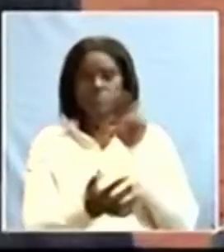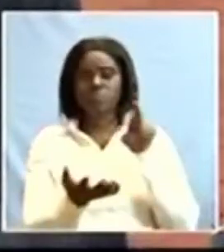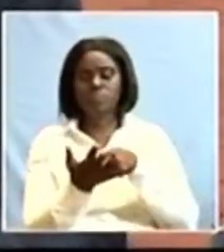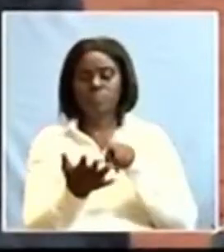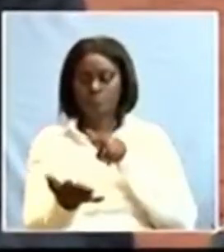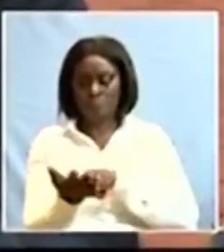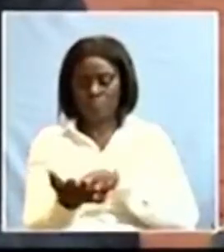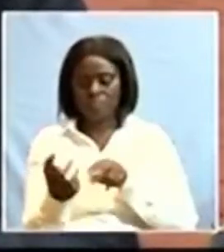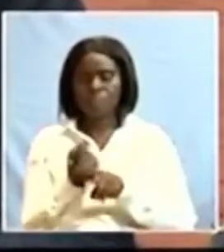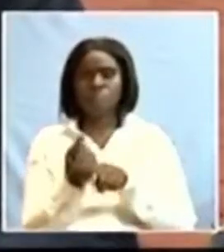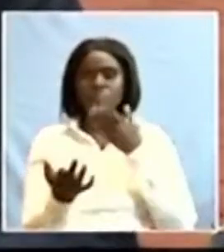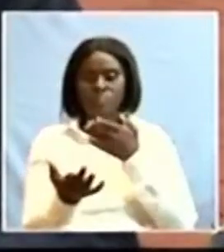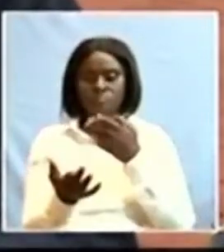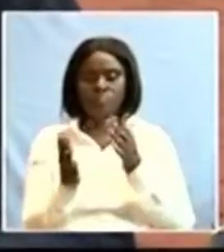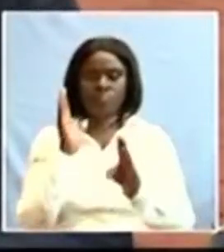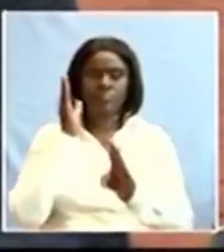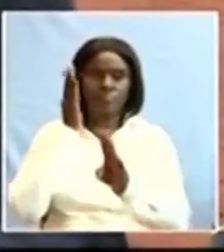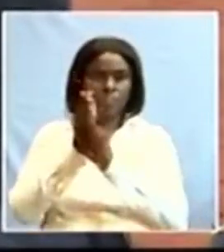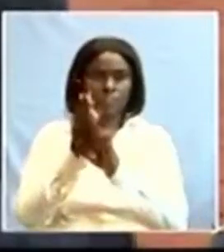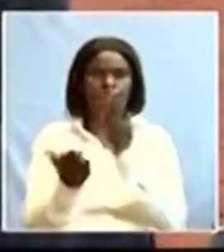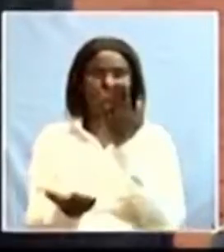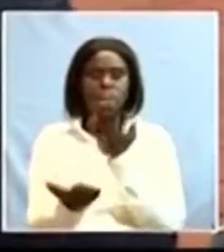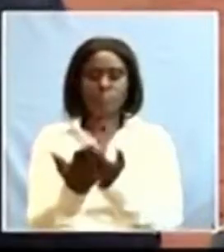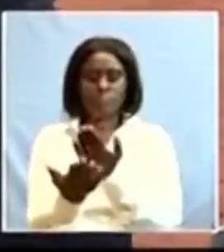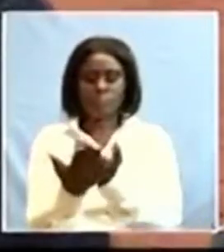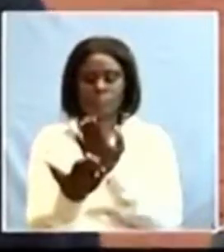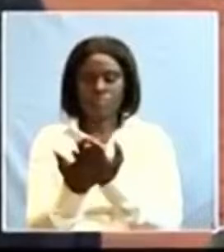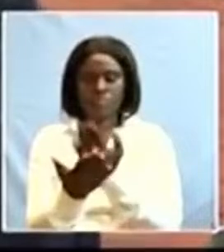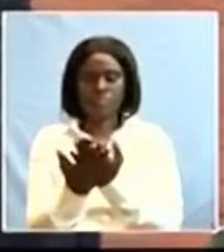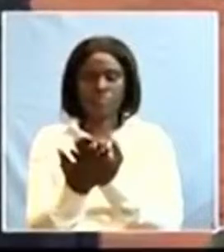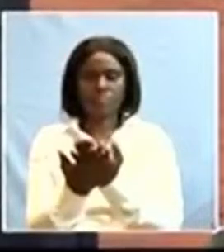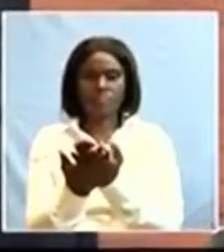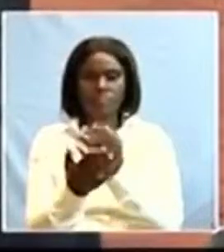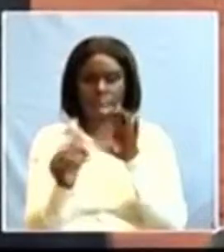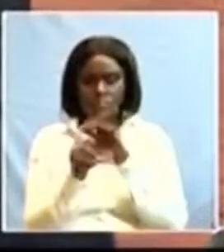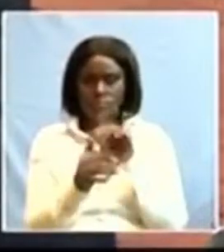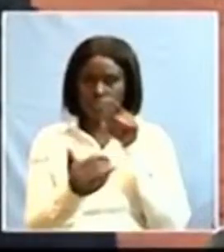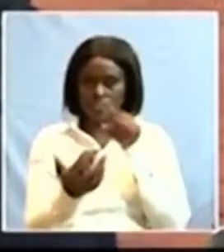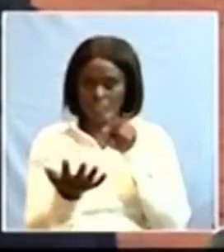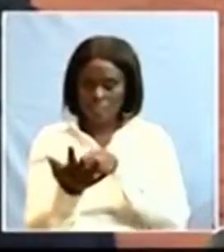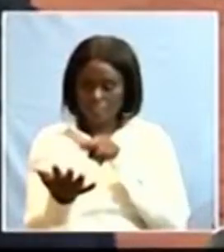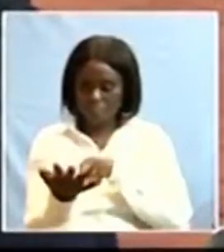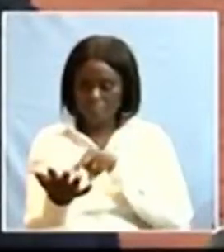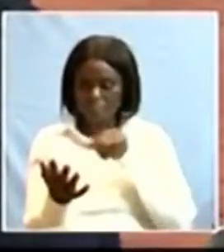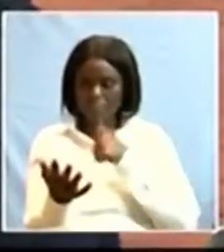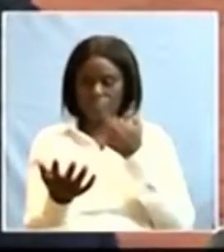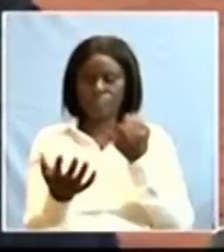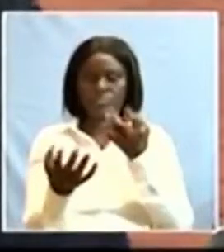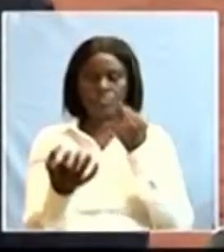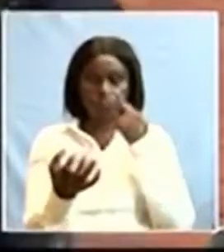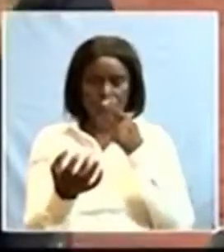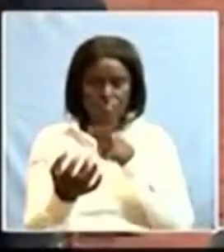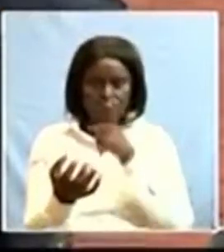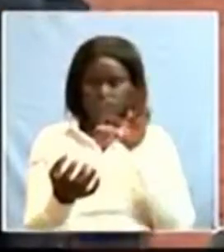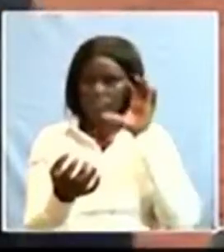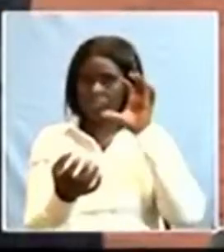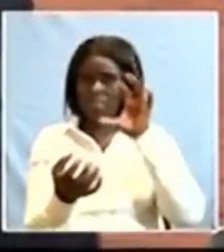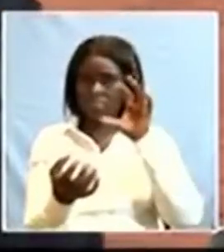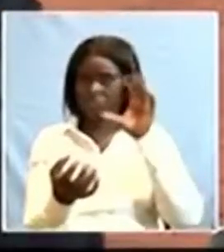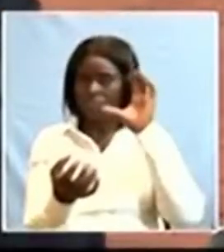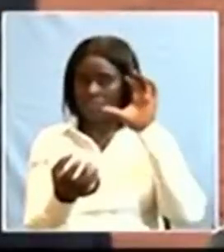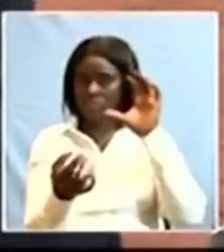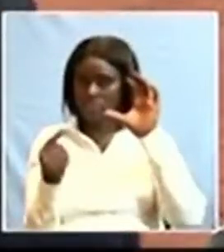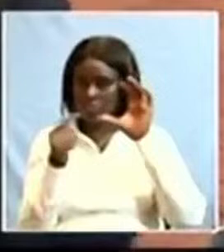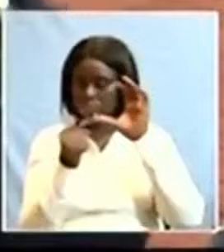from there, because direct bidding. Because in that detailed report, we want the province, whether it's the